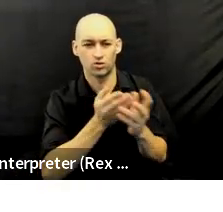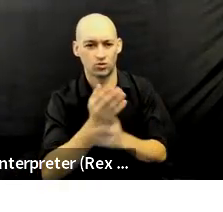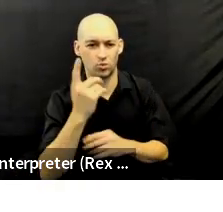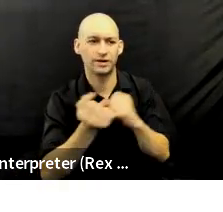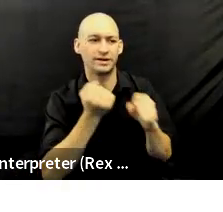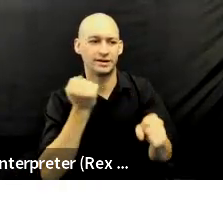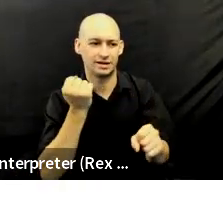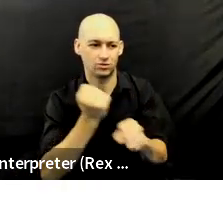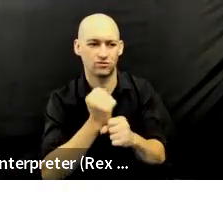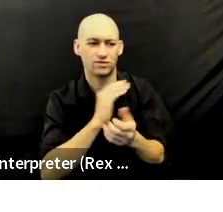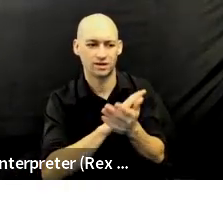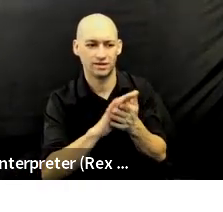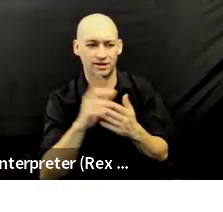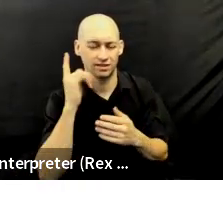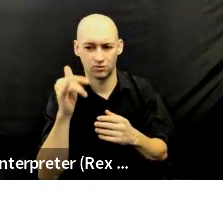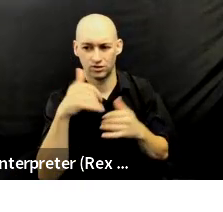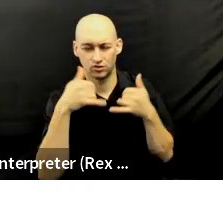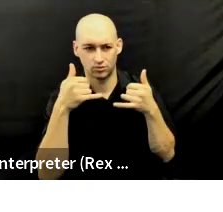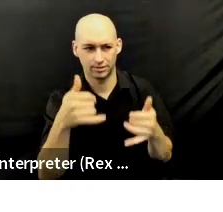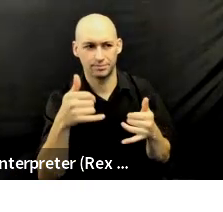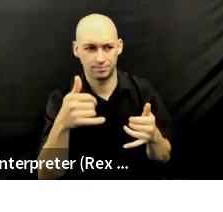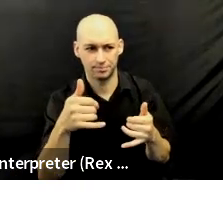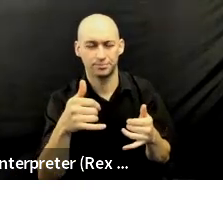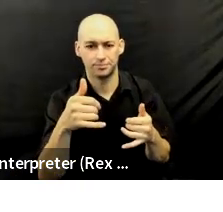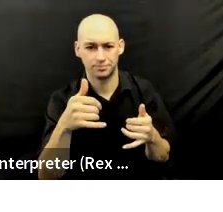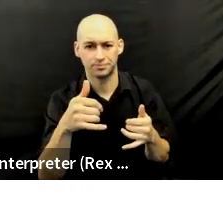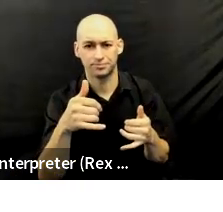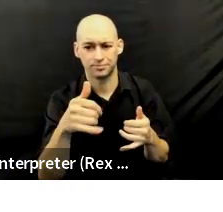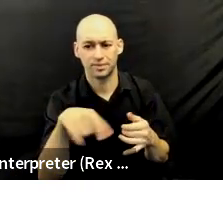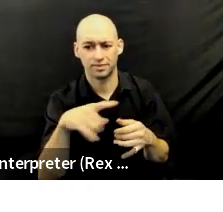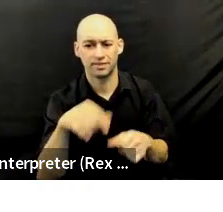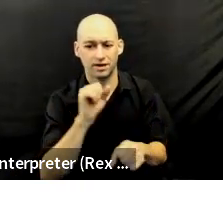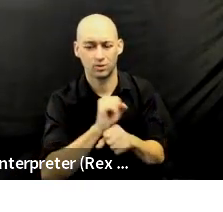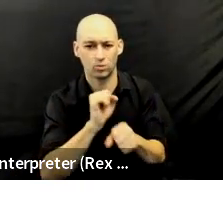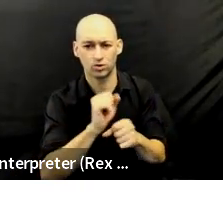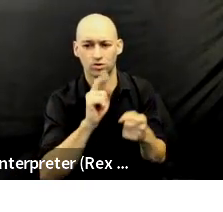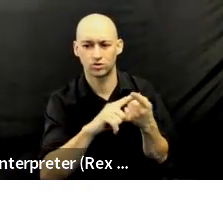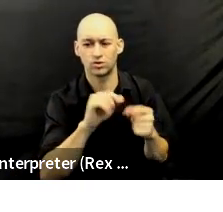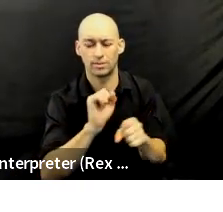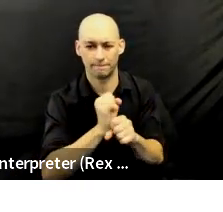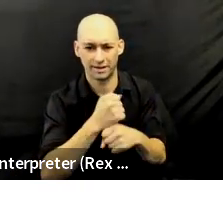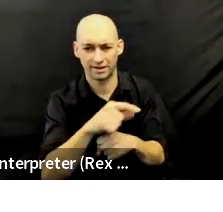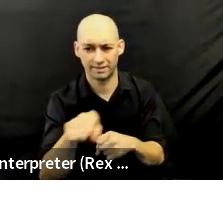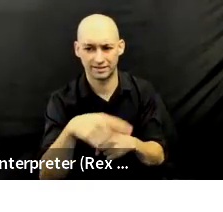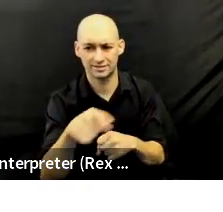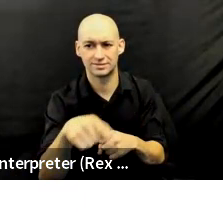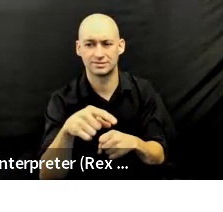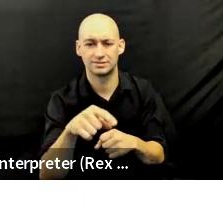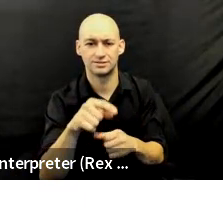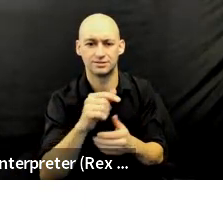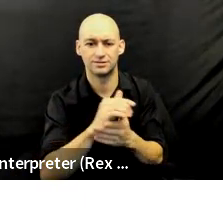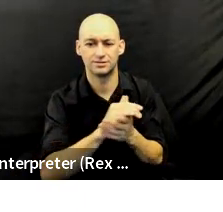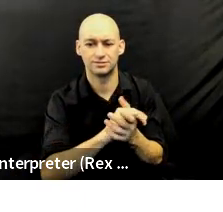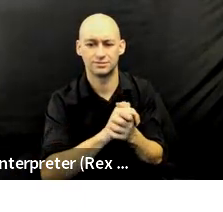grant, the $1.1 billion Clean California grant. They worked to turn this essentially what was again